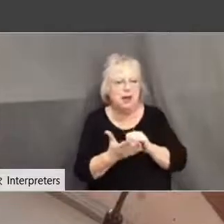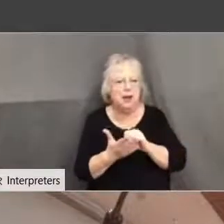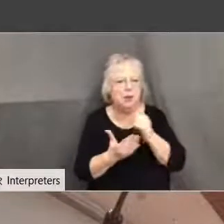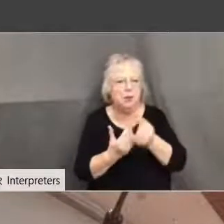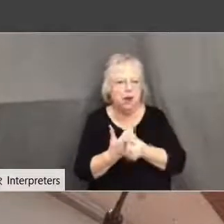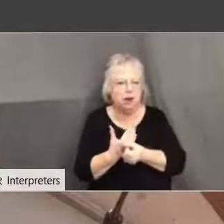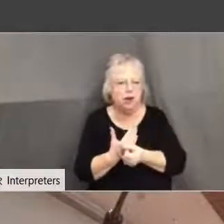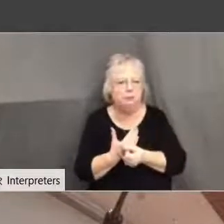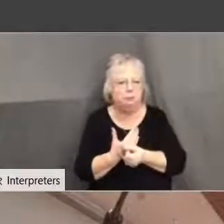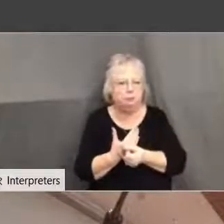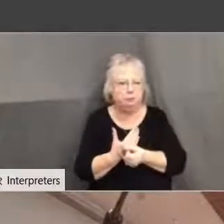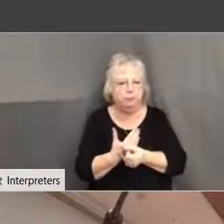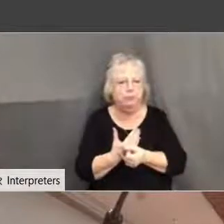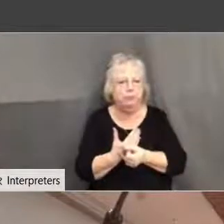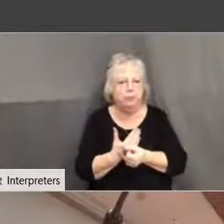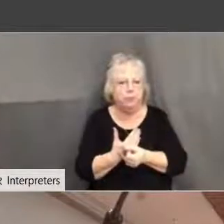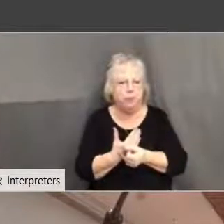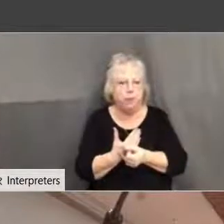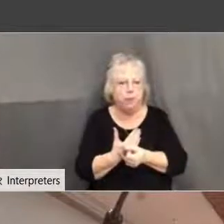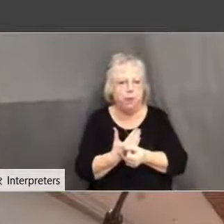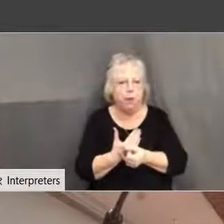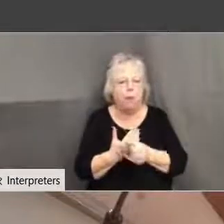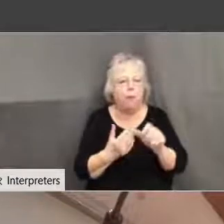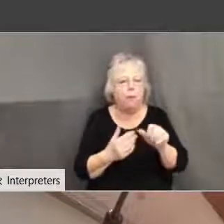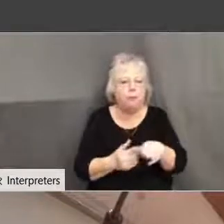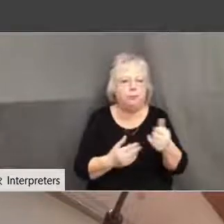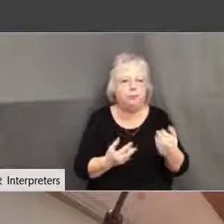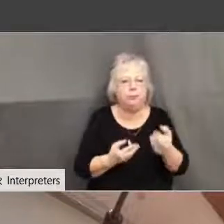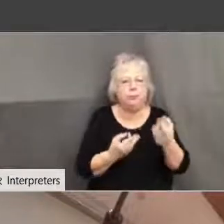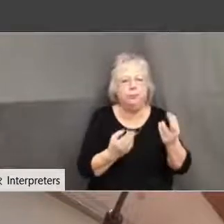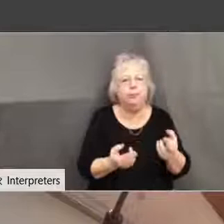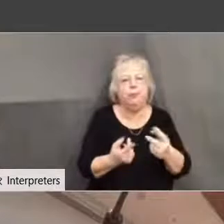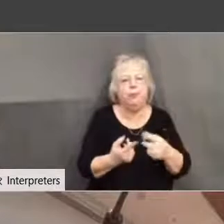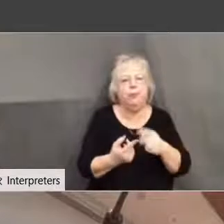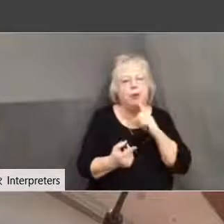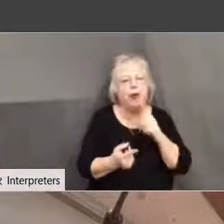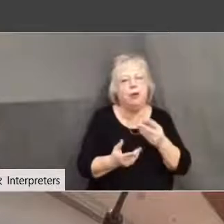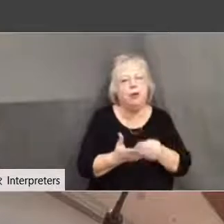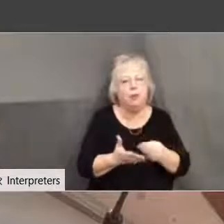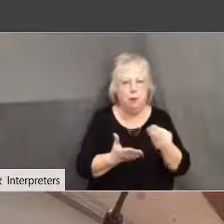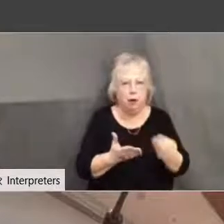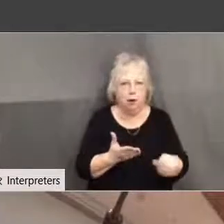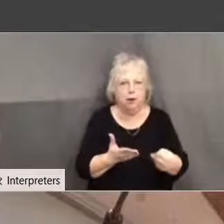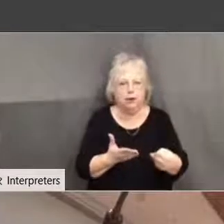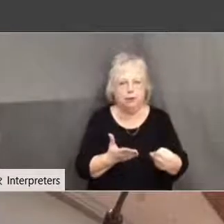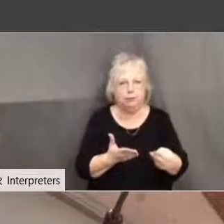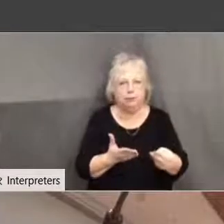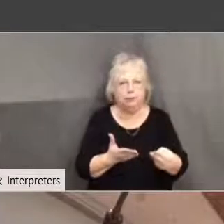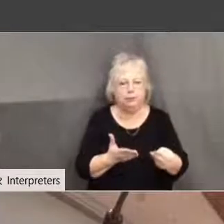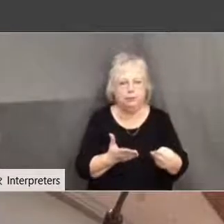There is another resolution here to actually purchase the pavilion and the playground to get that